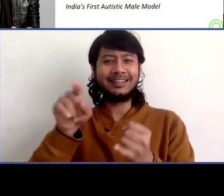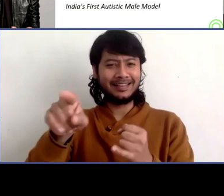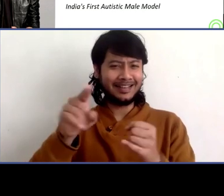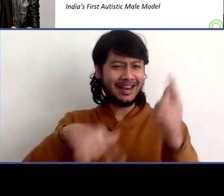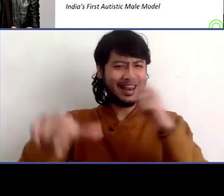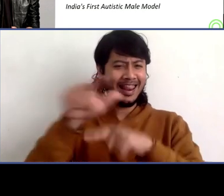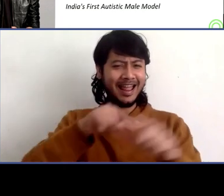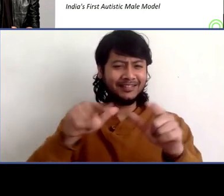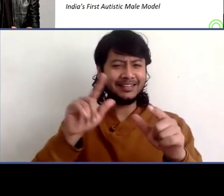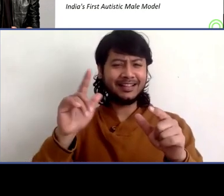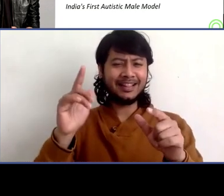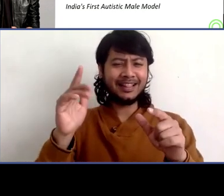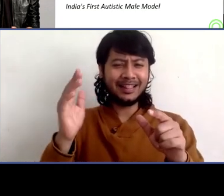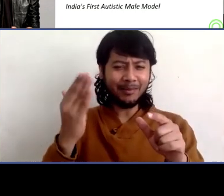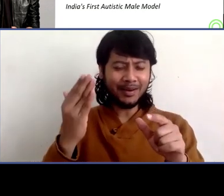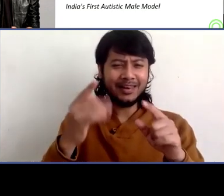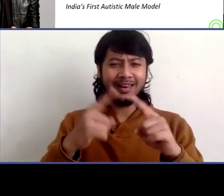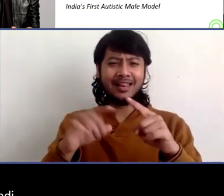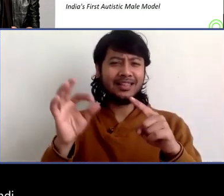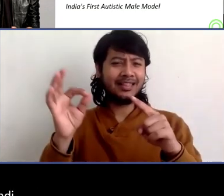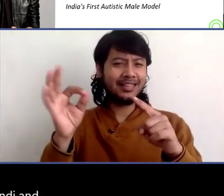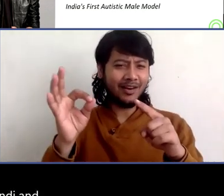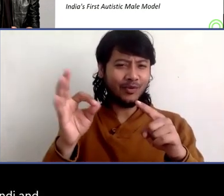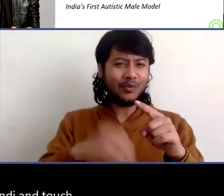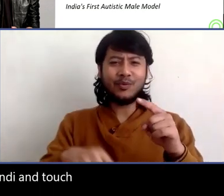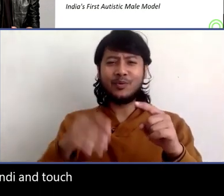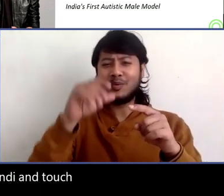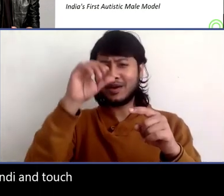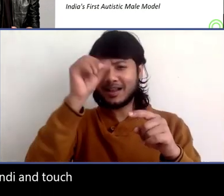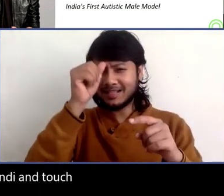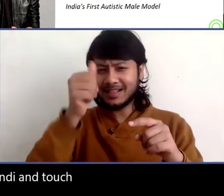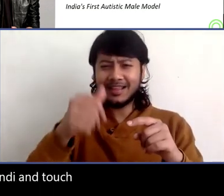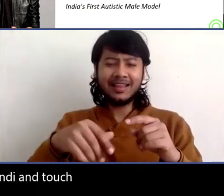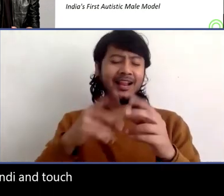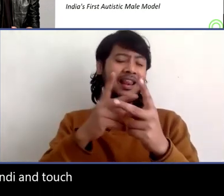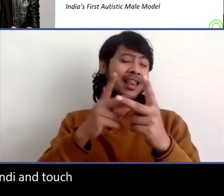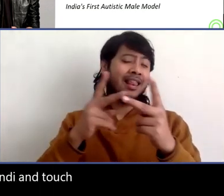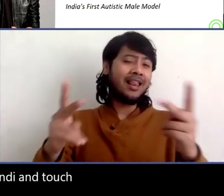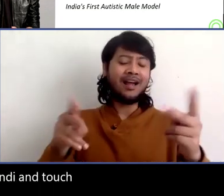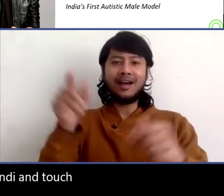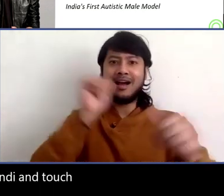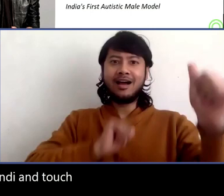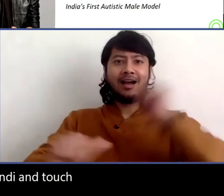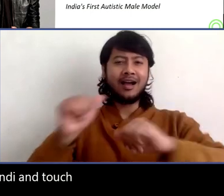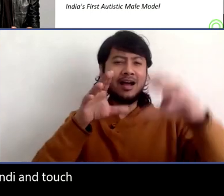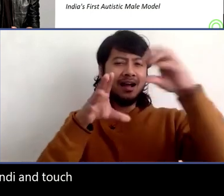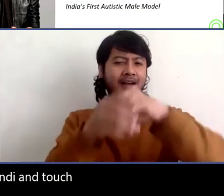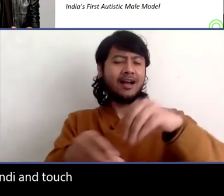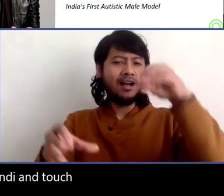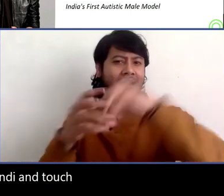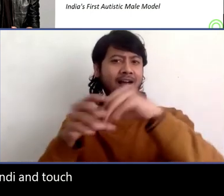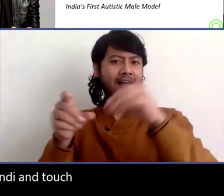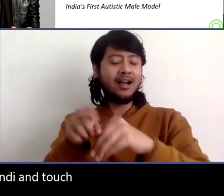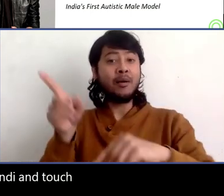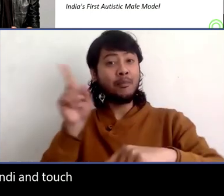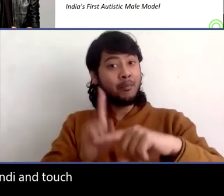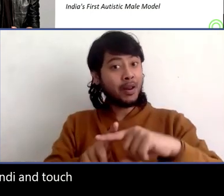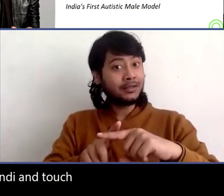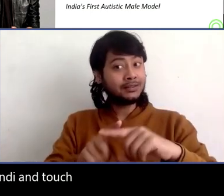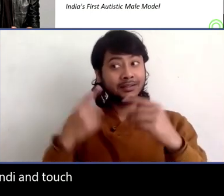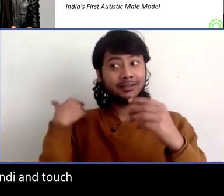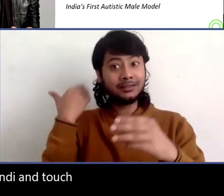Hindi, and touched thousands of people's heart through his actions and during this pandemic, and answers some